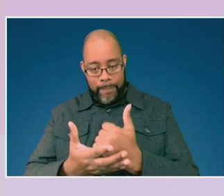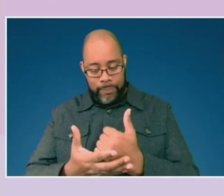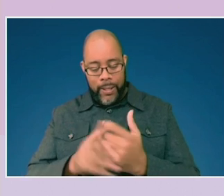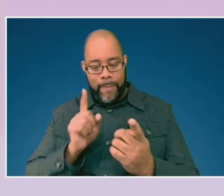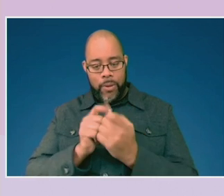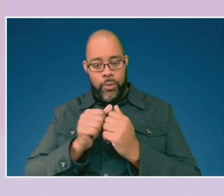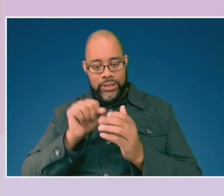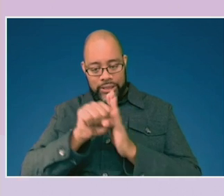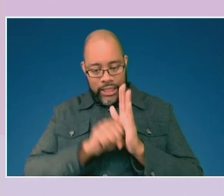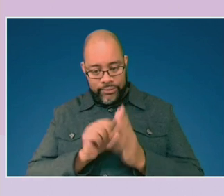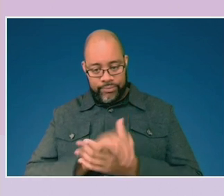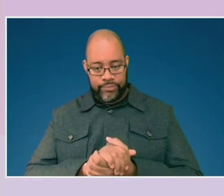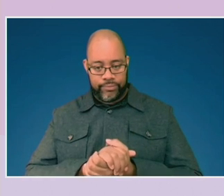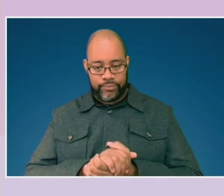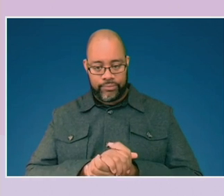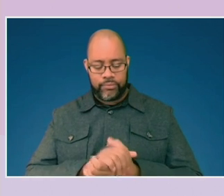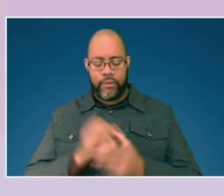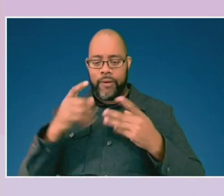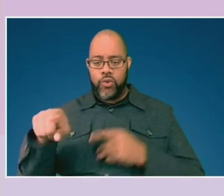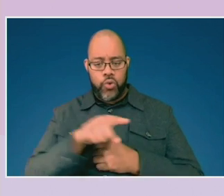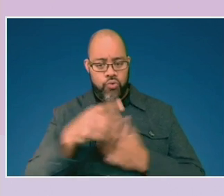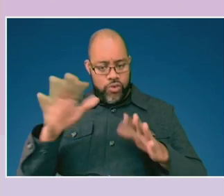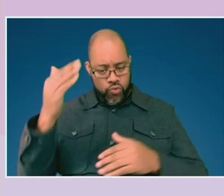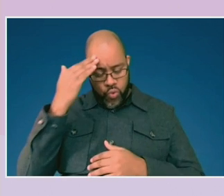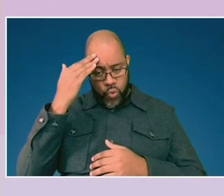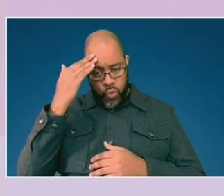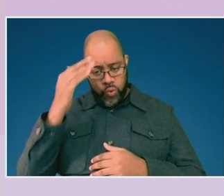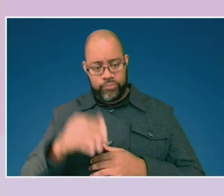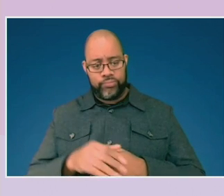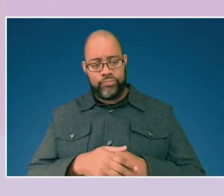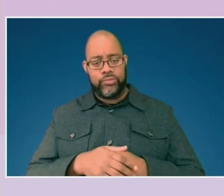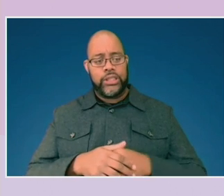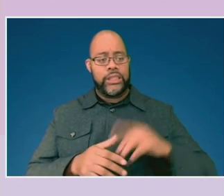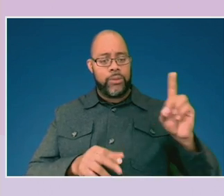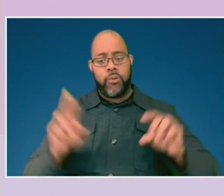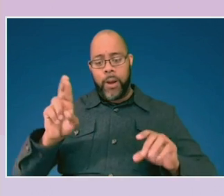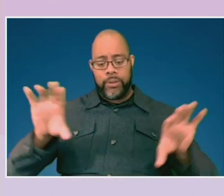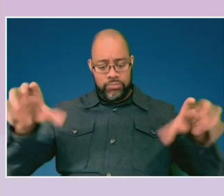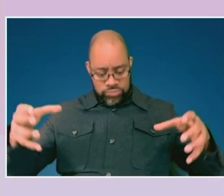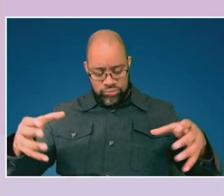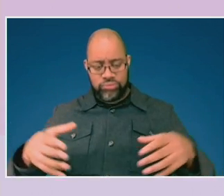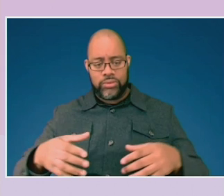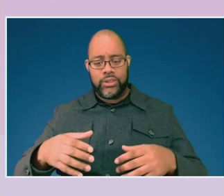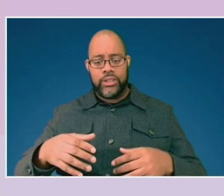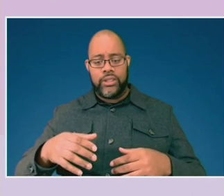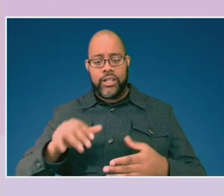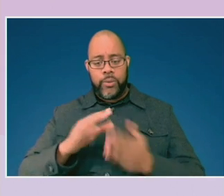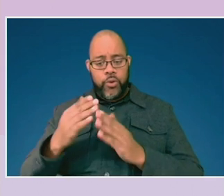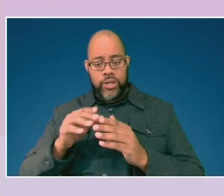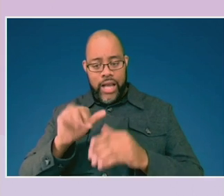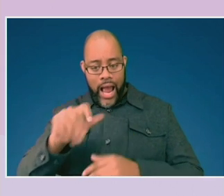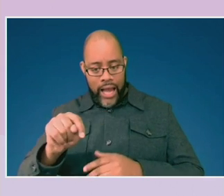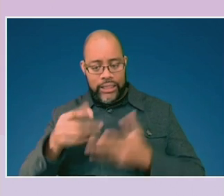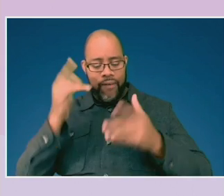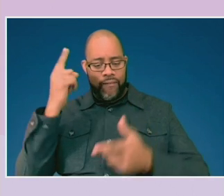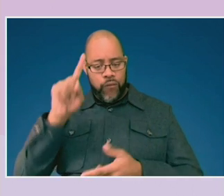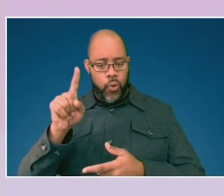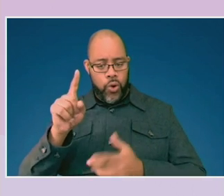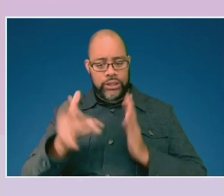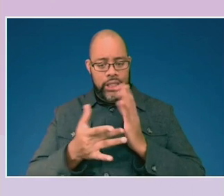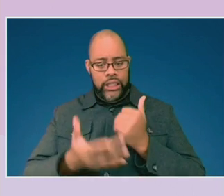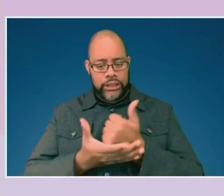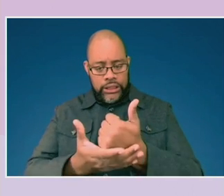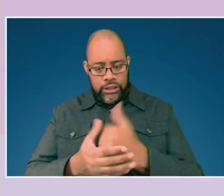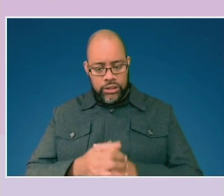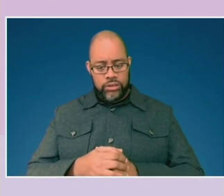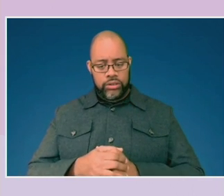states. As many of you know, the Bipartisan Safety Communities Act allowed for technical assistance. They opened